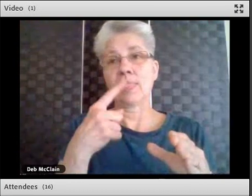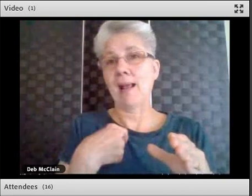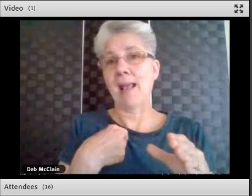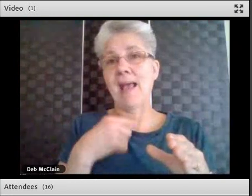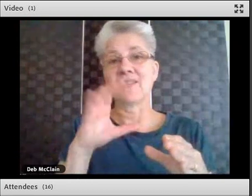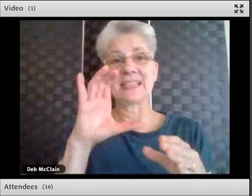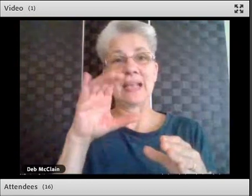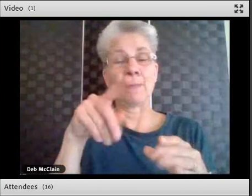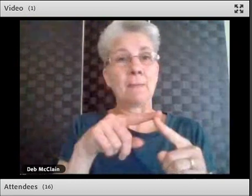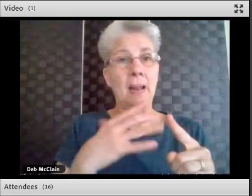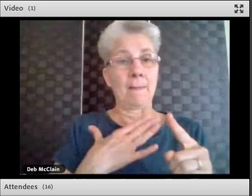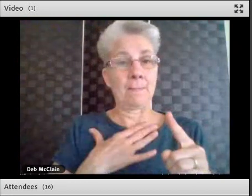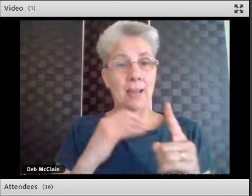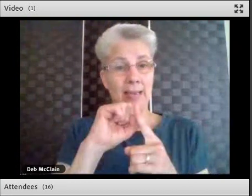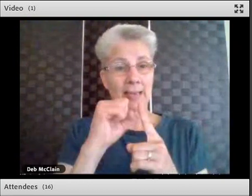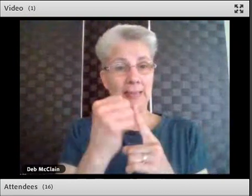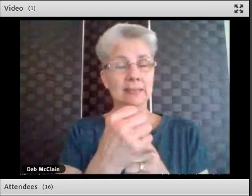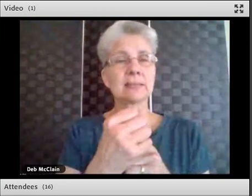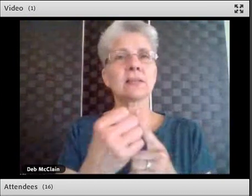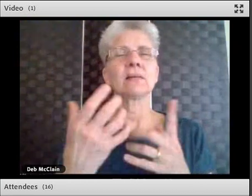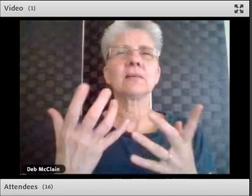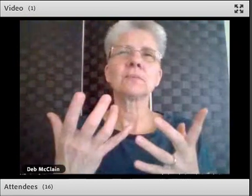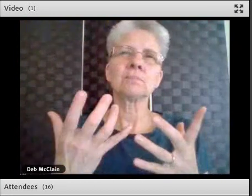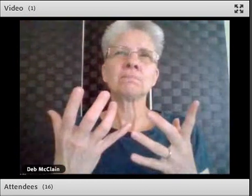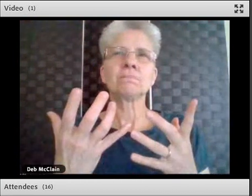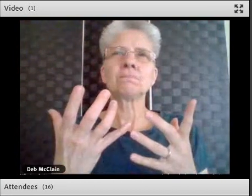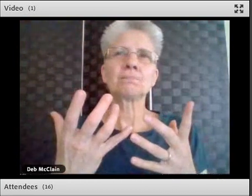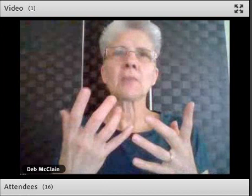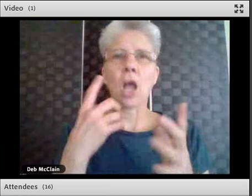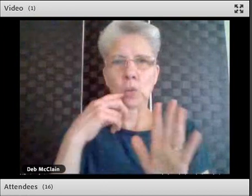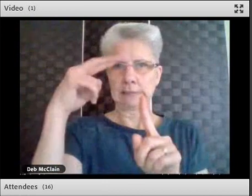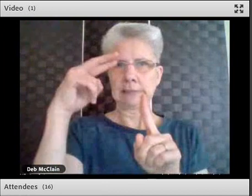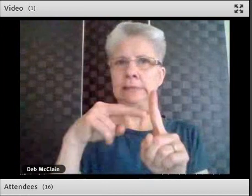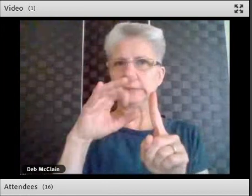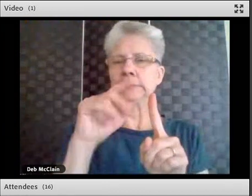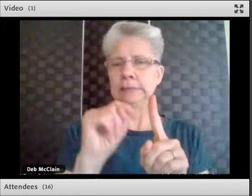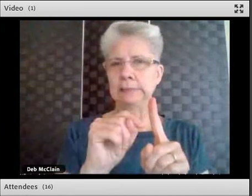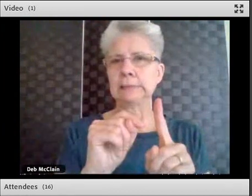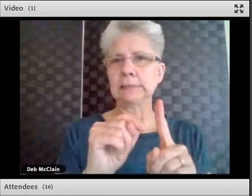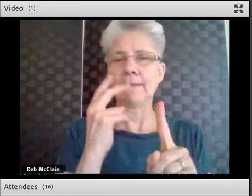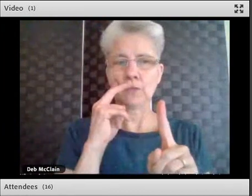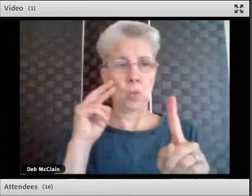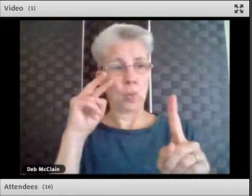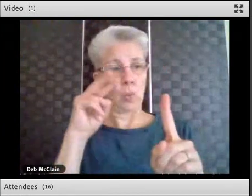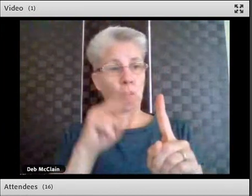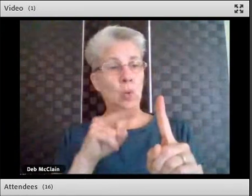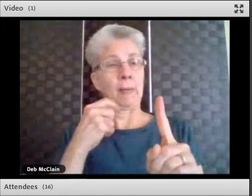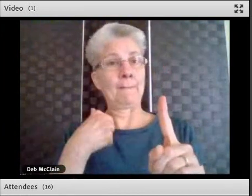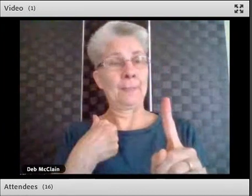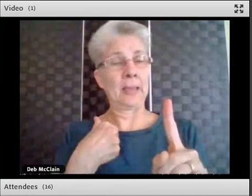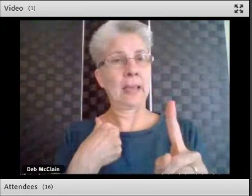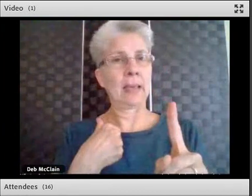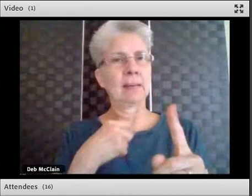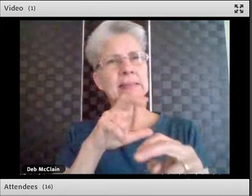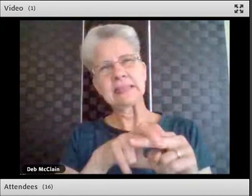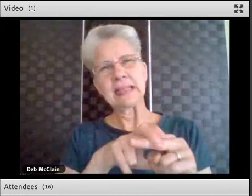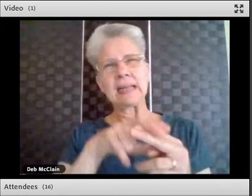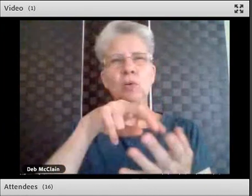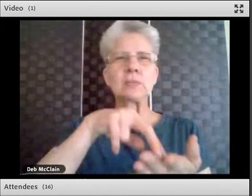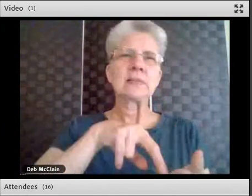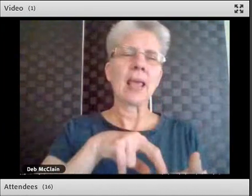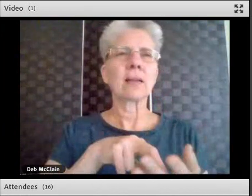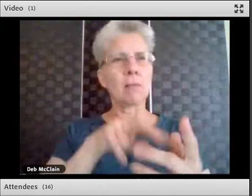cerebral palsy, but in my case, it is visible. If you look at me sitting or